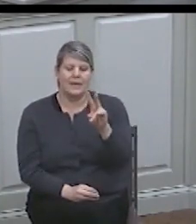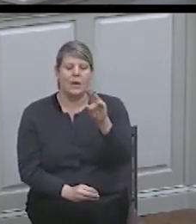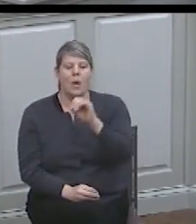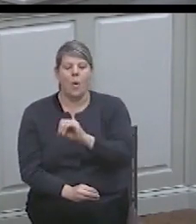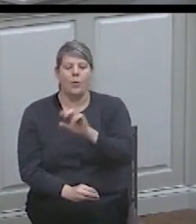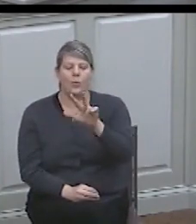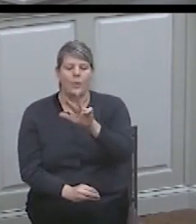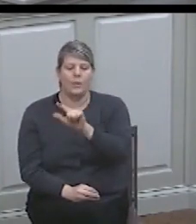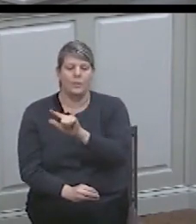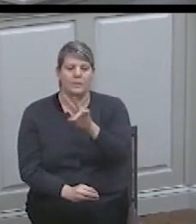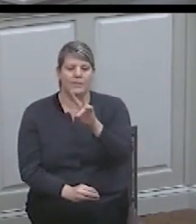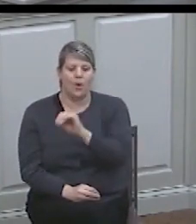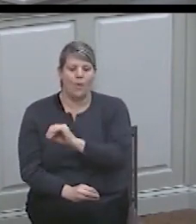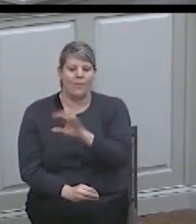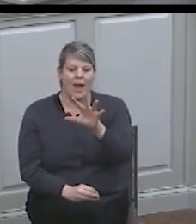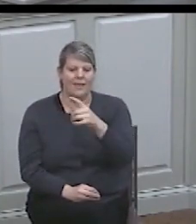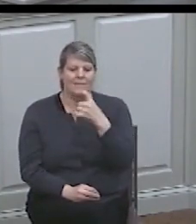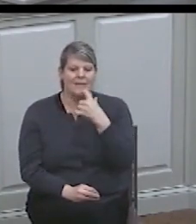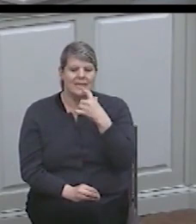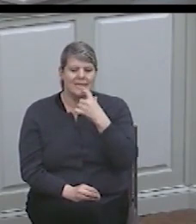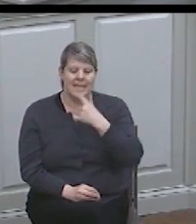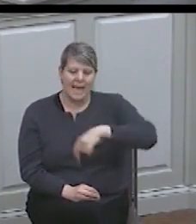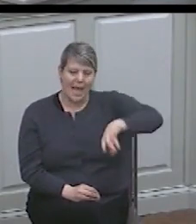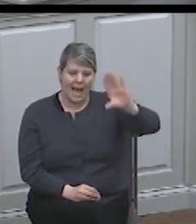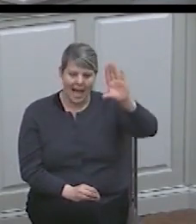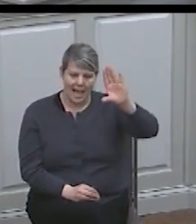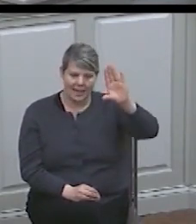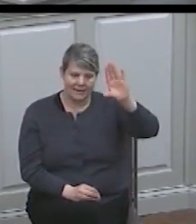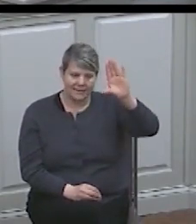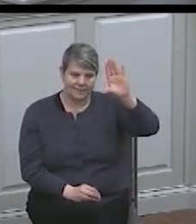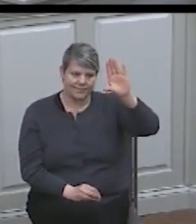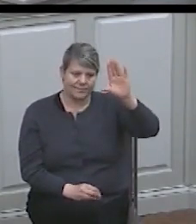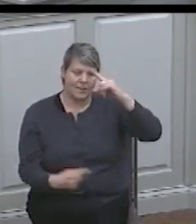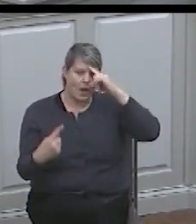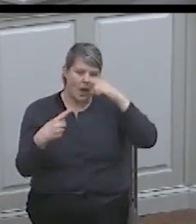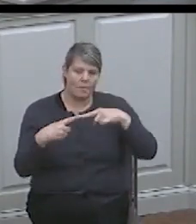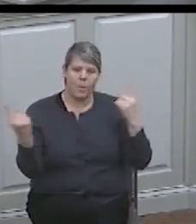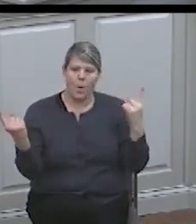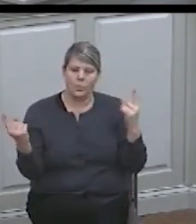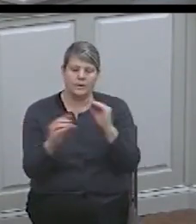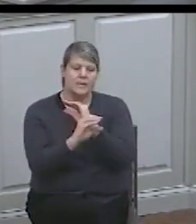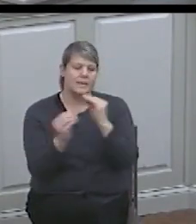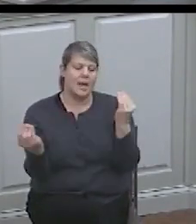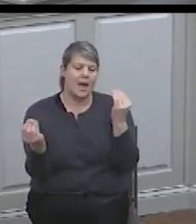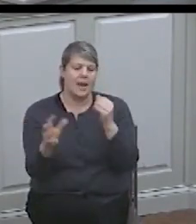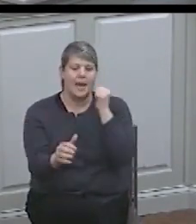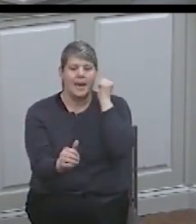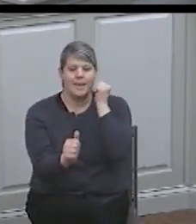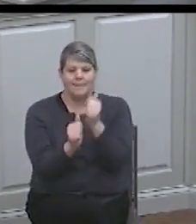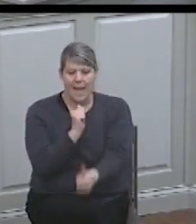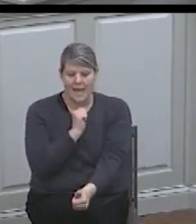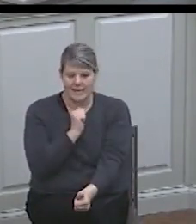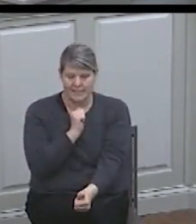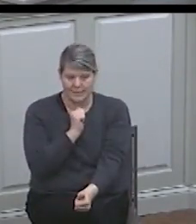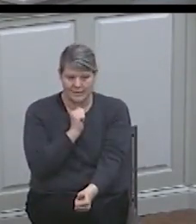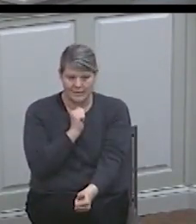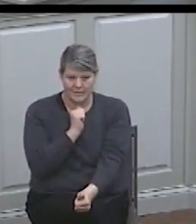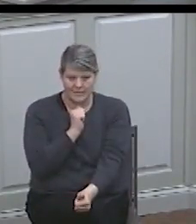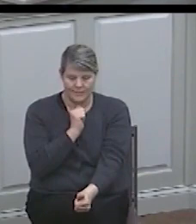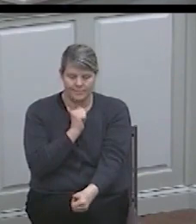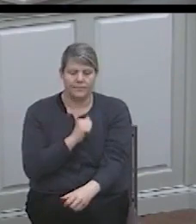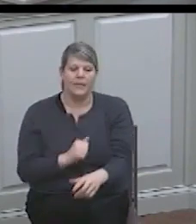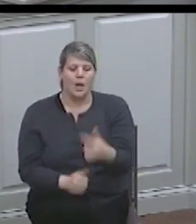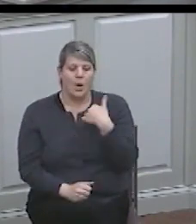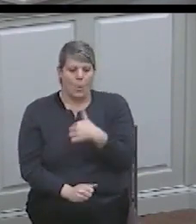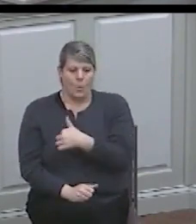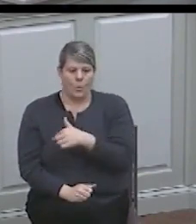2017-032705, signify by saying aye. Aye. Opposed, like sign. Motion carries. Mr. Scott, I